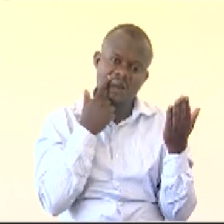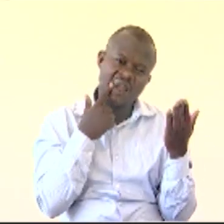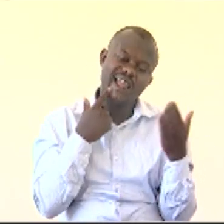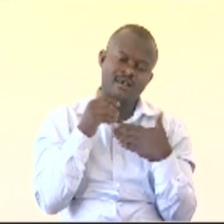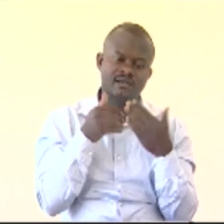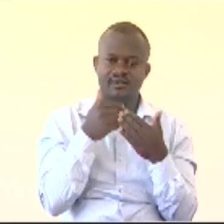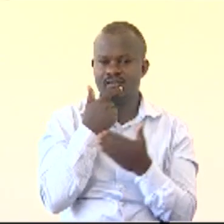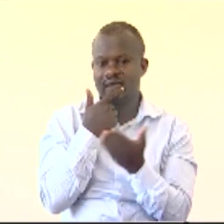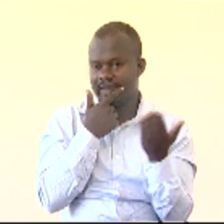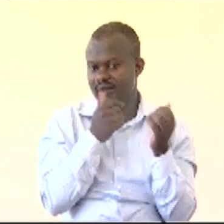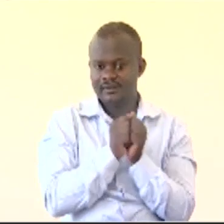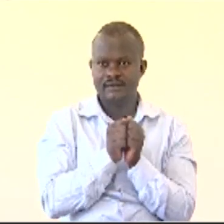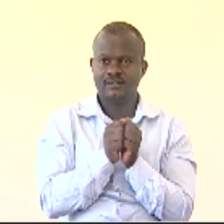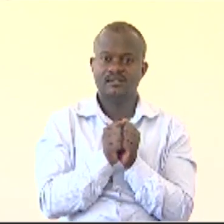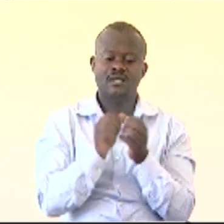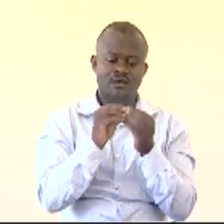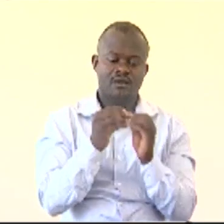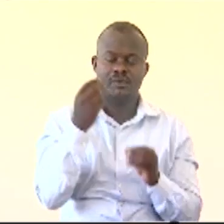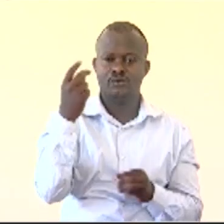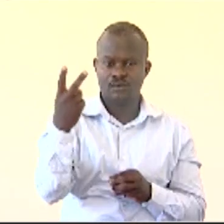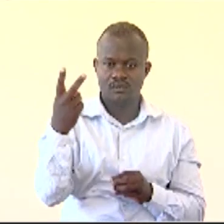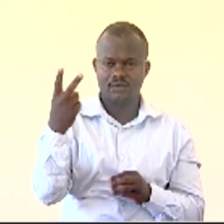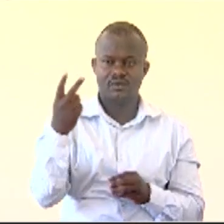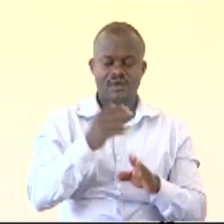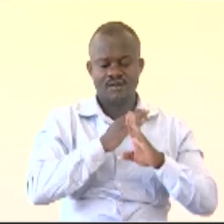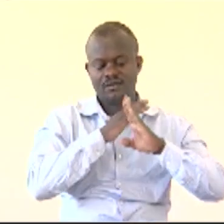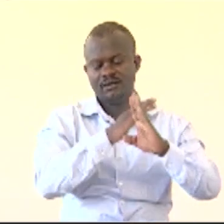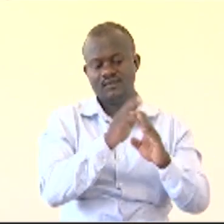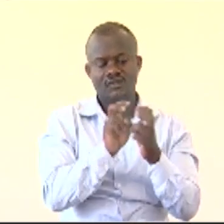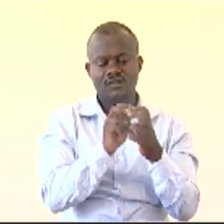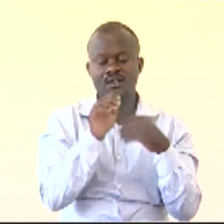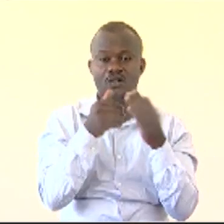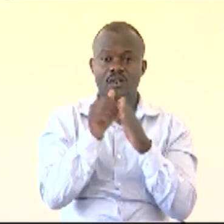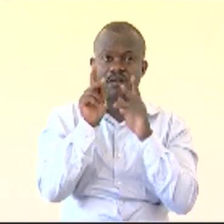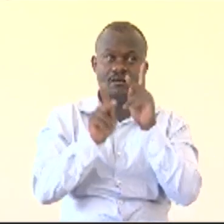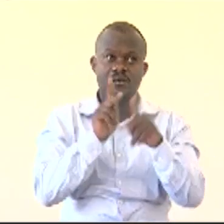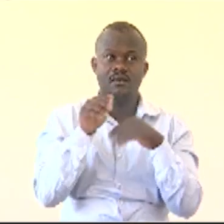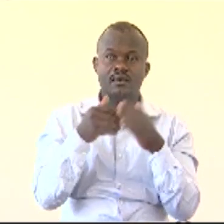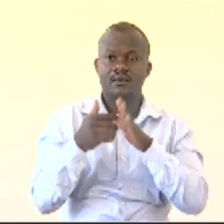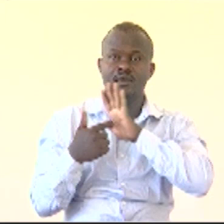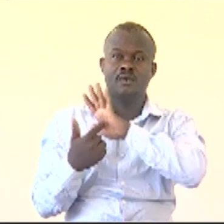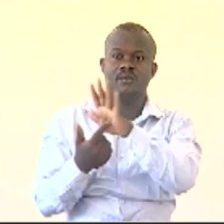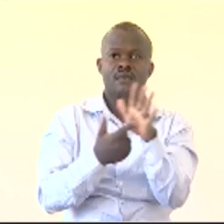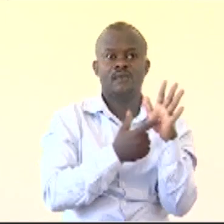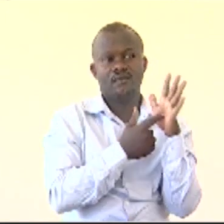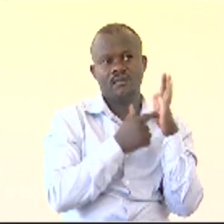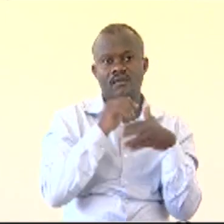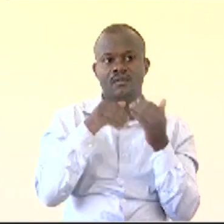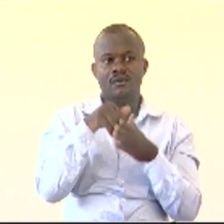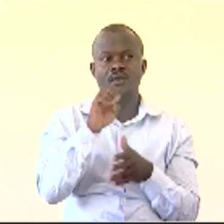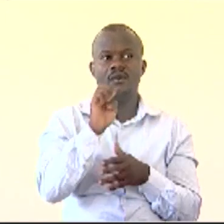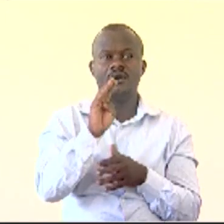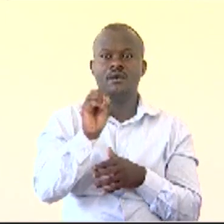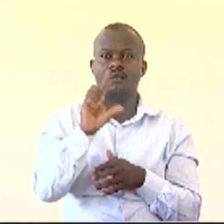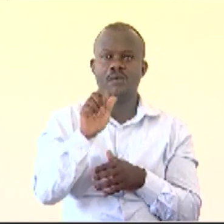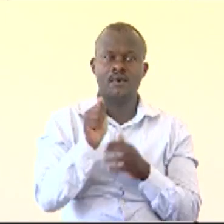chimpanzee. Number 2, avoid direct contact with people showing the signs of Ebola virus.